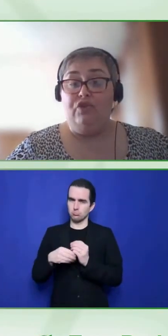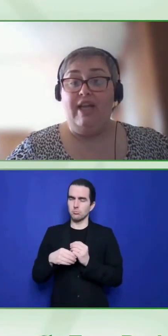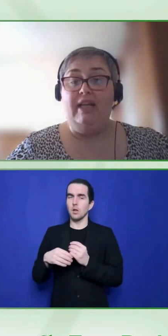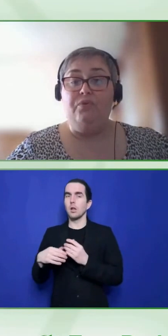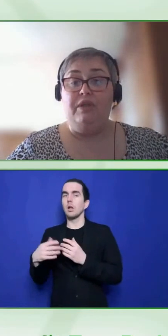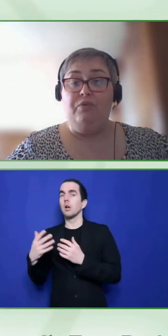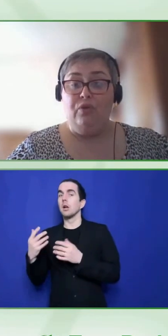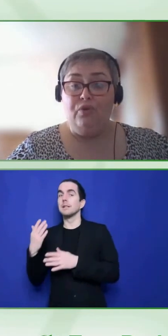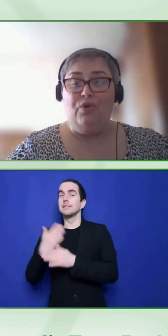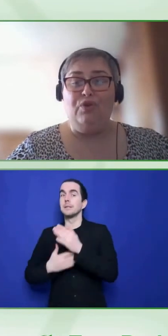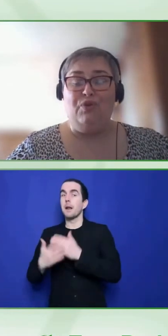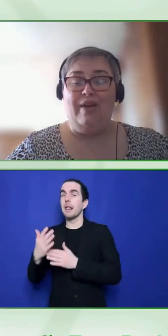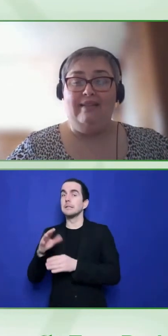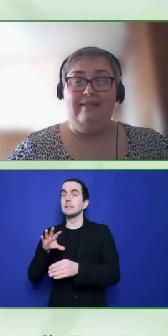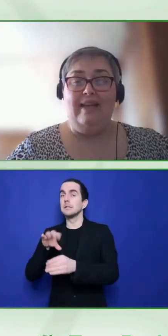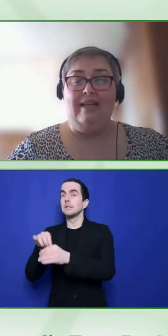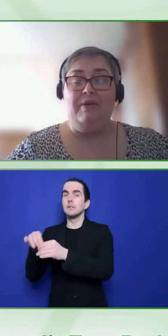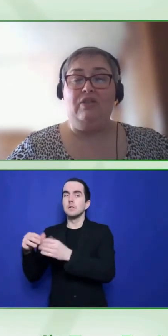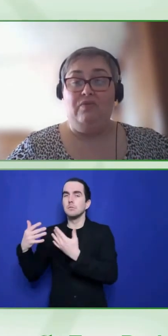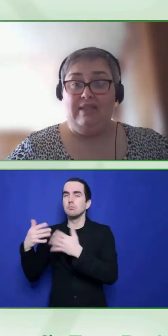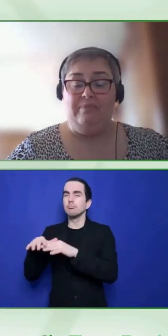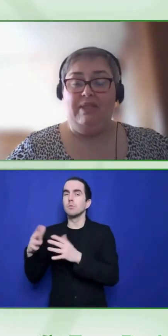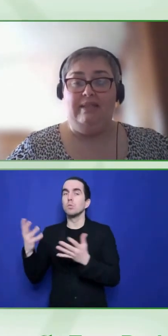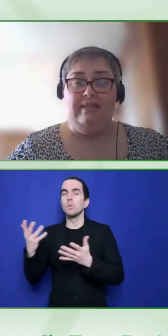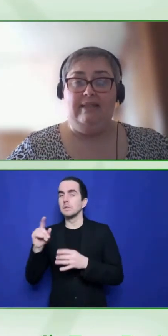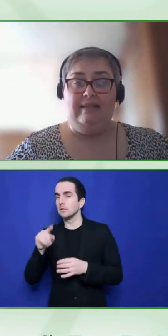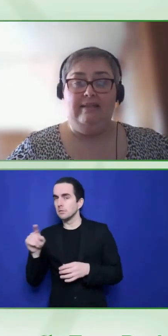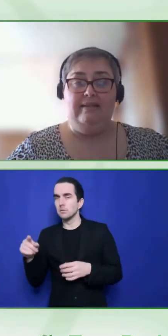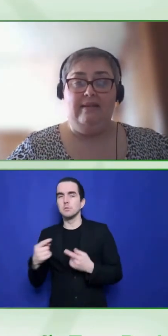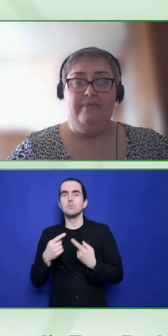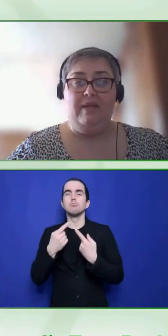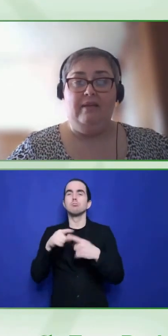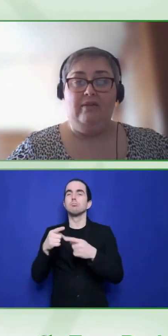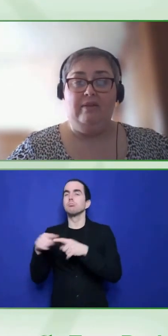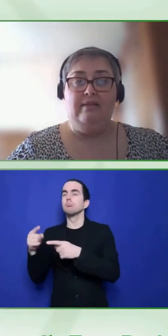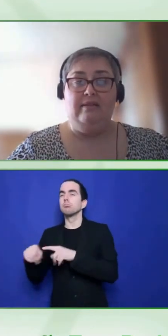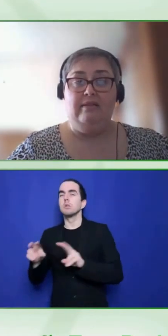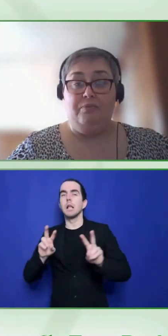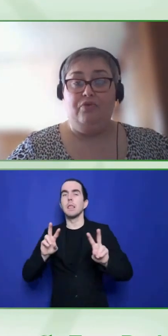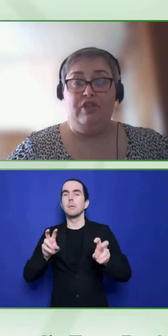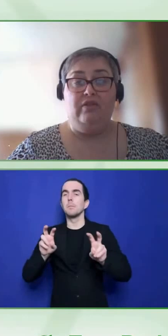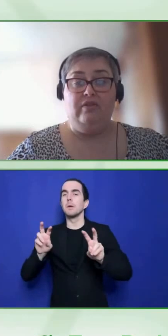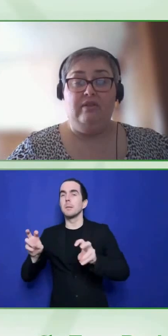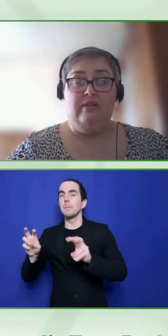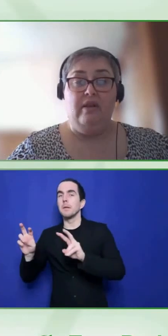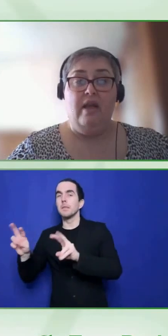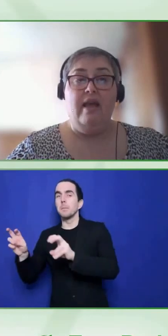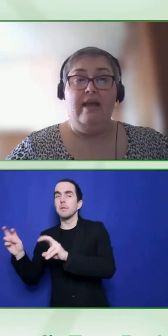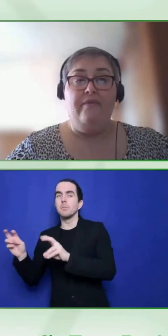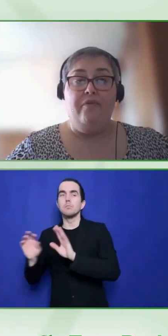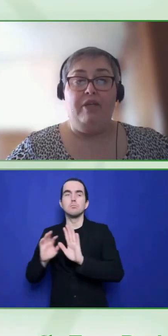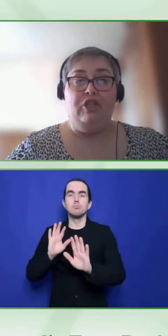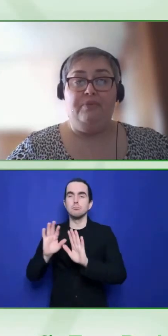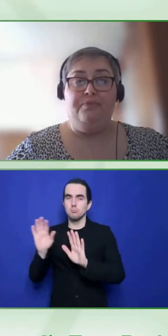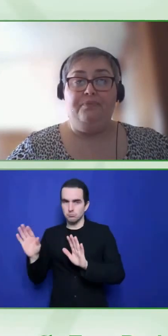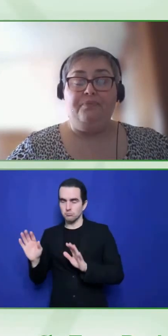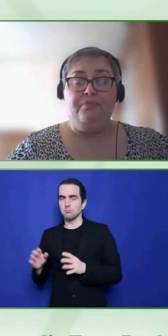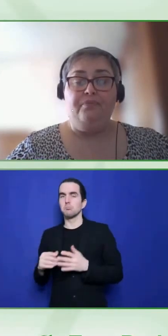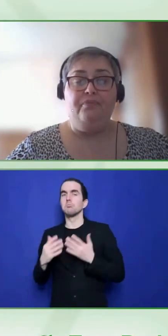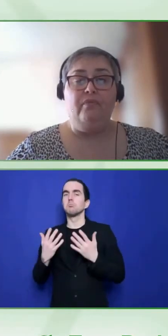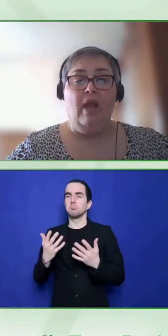right of the child, we look also at the aspect of disability in this on this project, on this